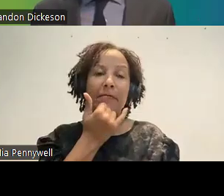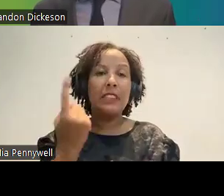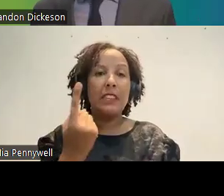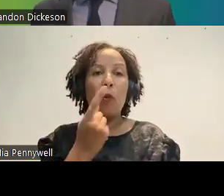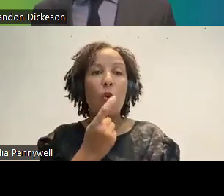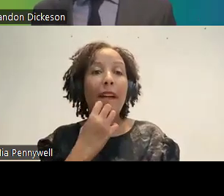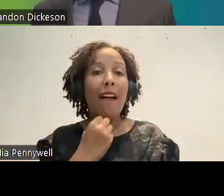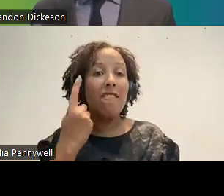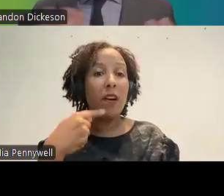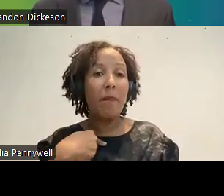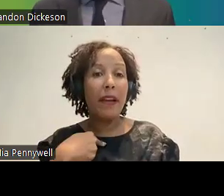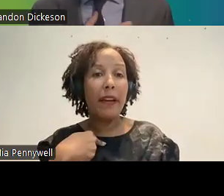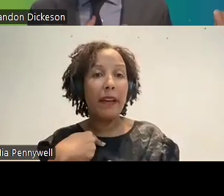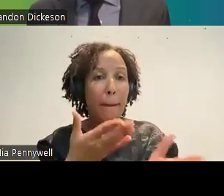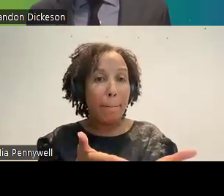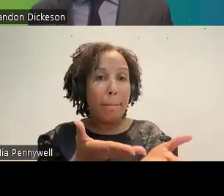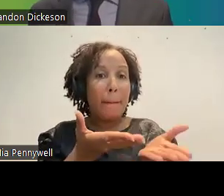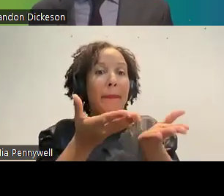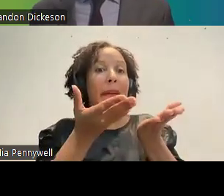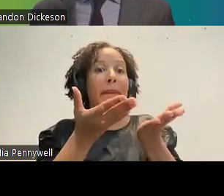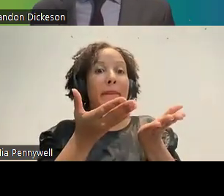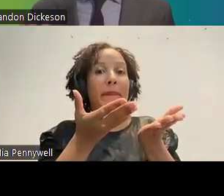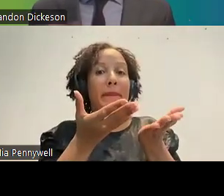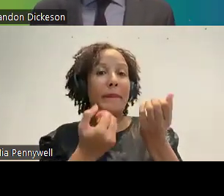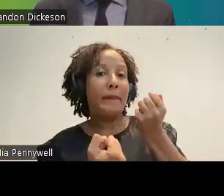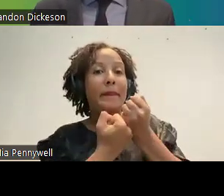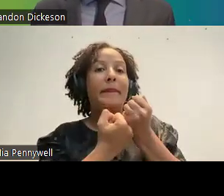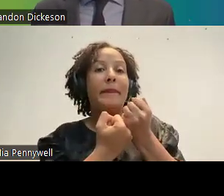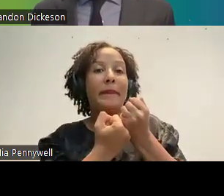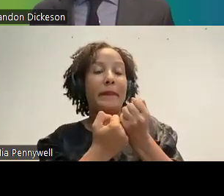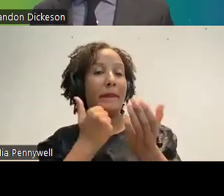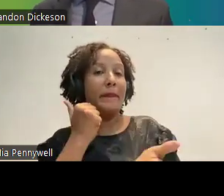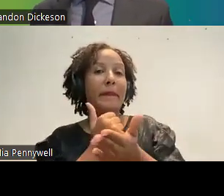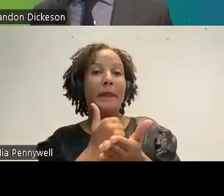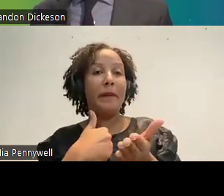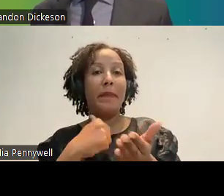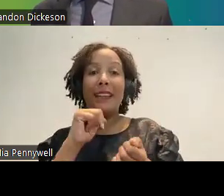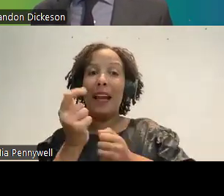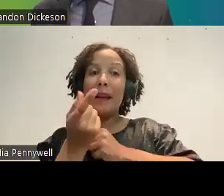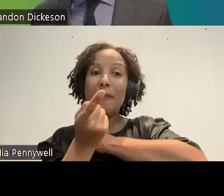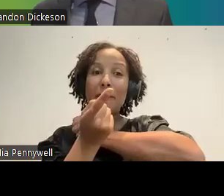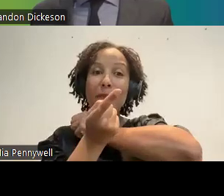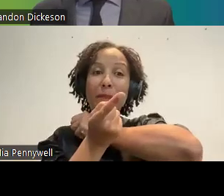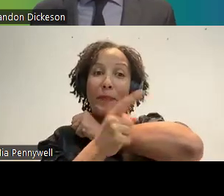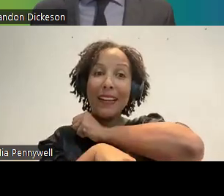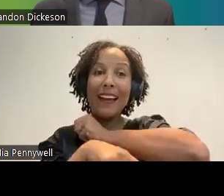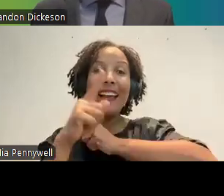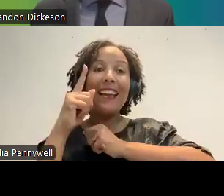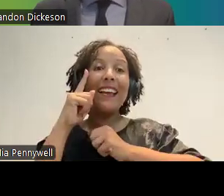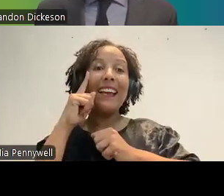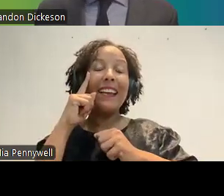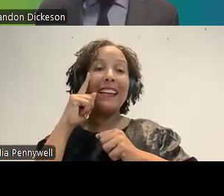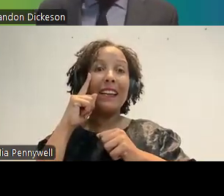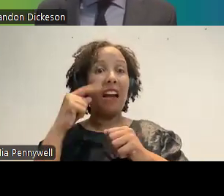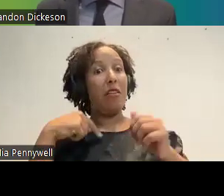me move forward, help me correct and grow, not penalize me, not think less of me, not dismiss me